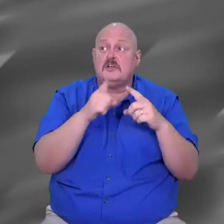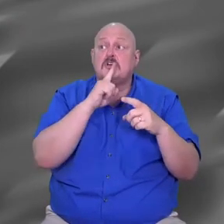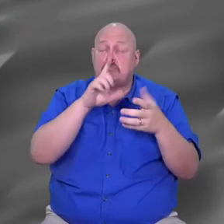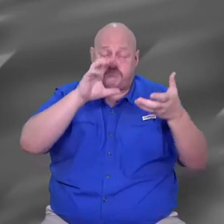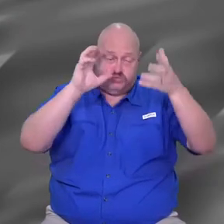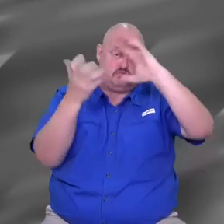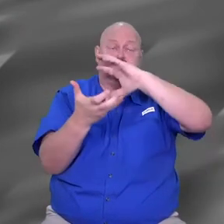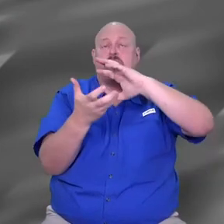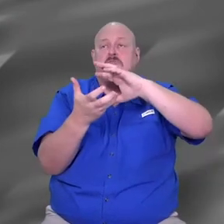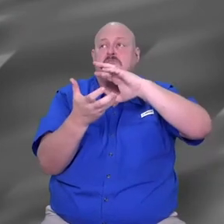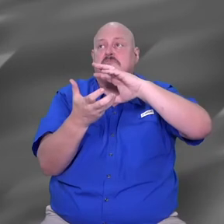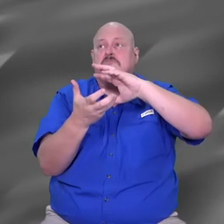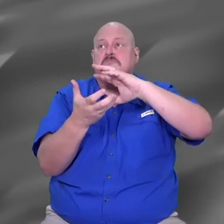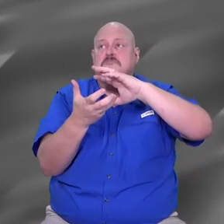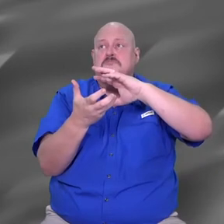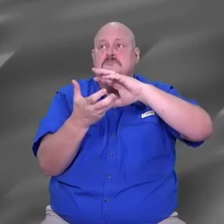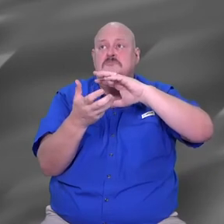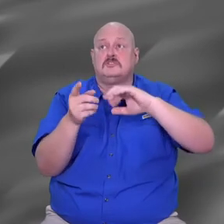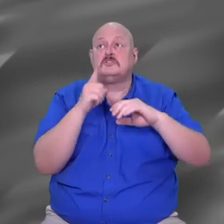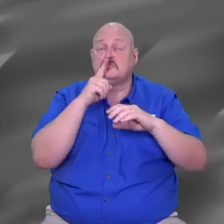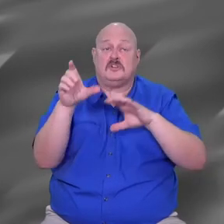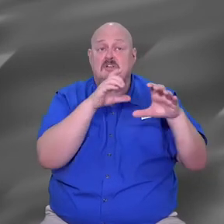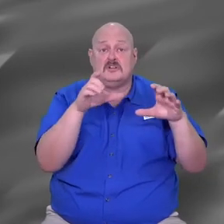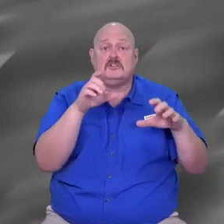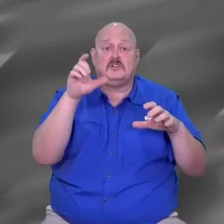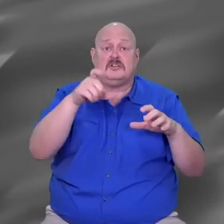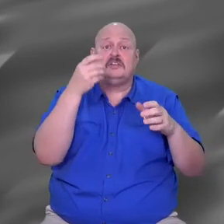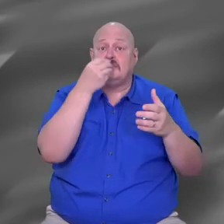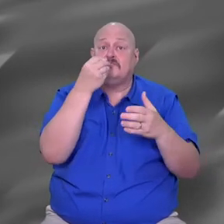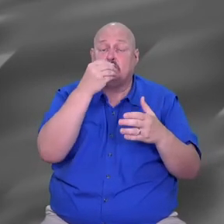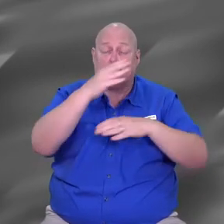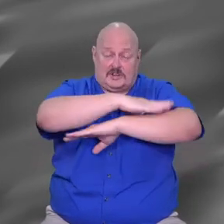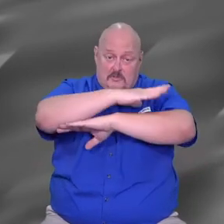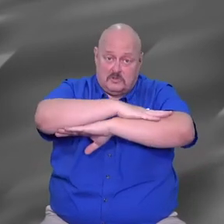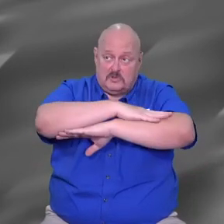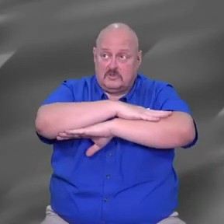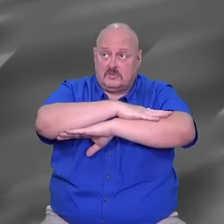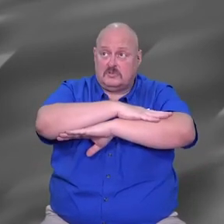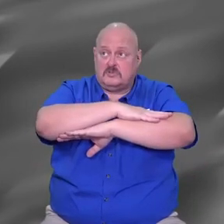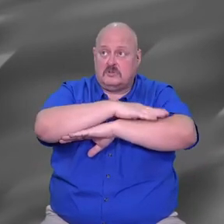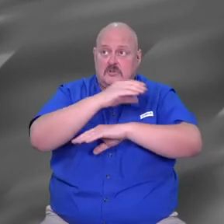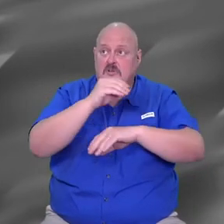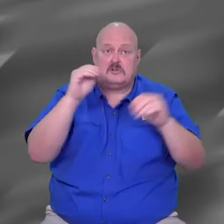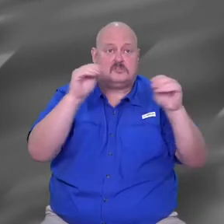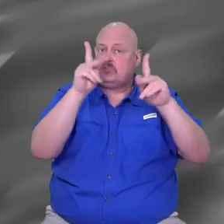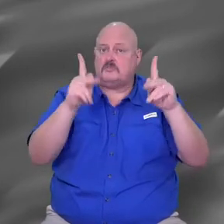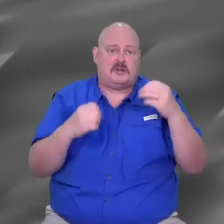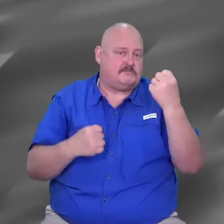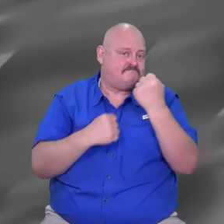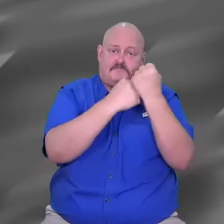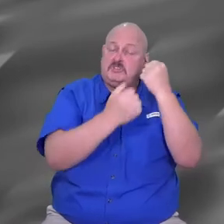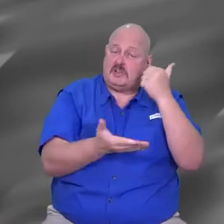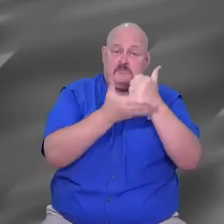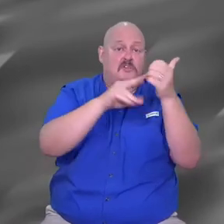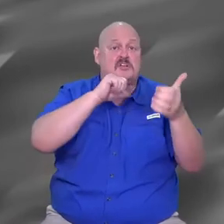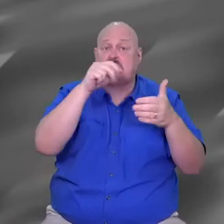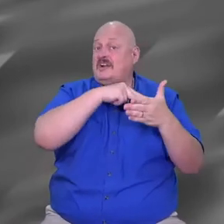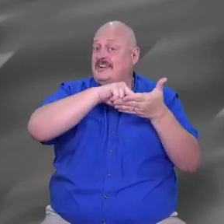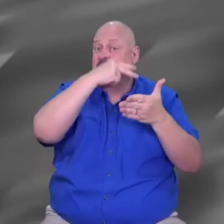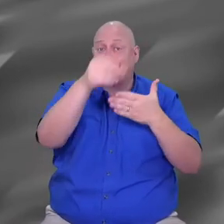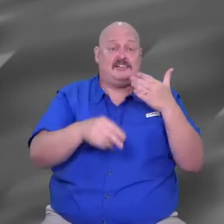mess, where they really do just need food on the table, there's no one to come alongside of them. See, the unintended